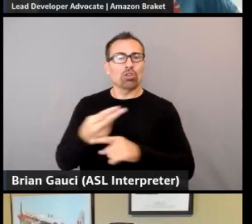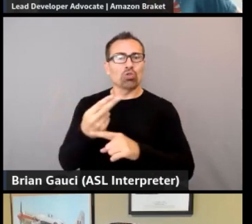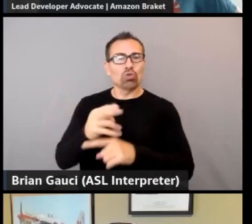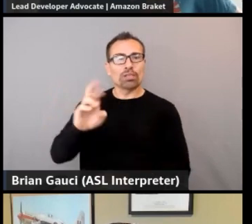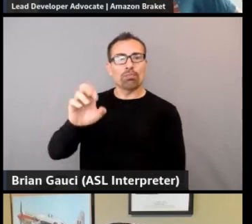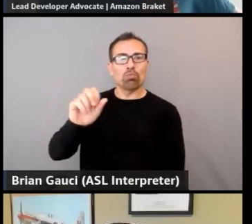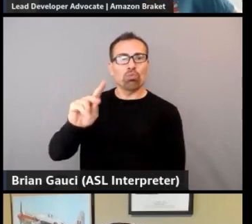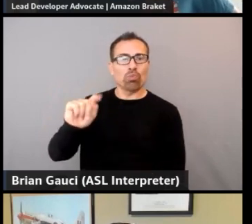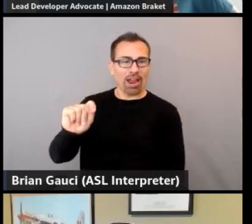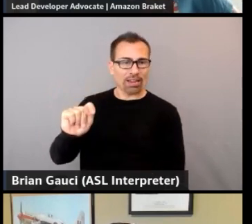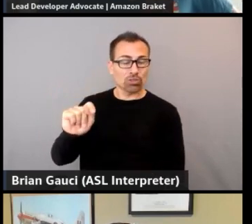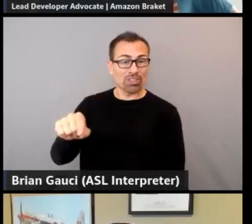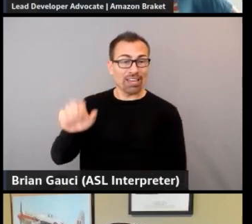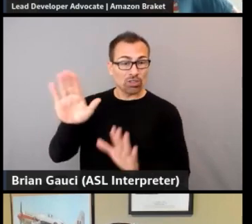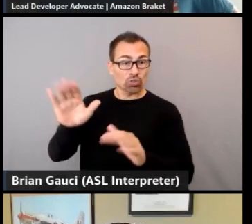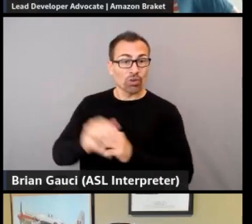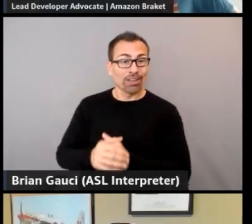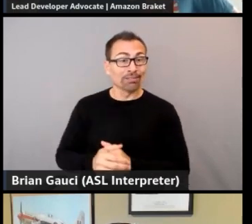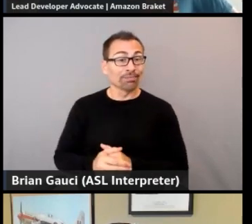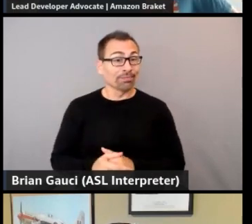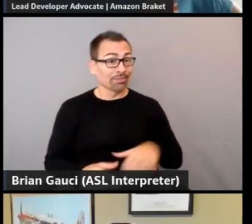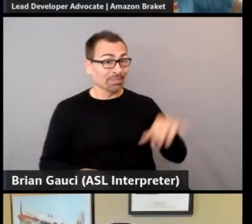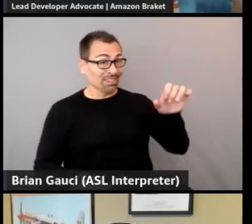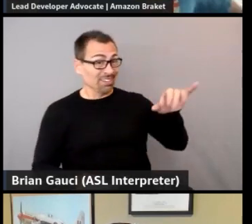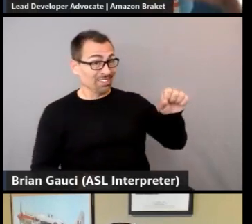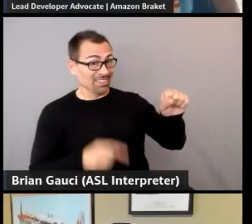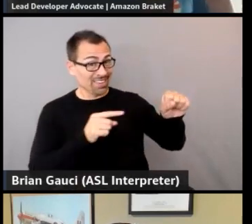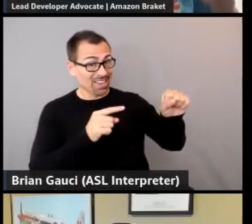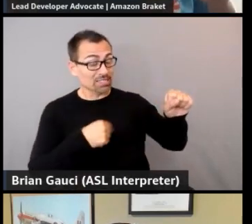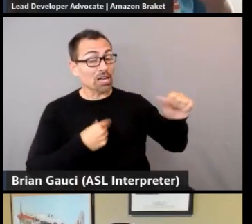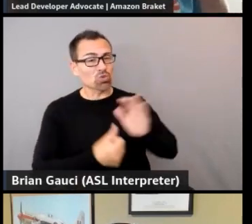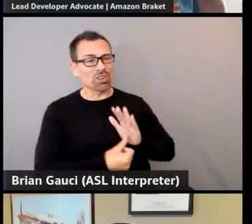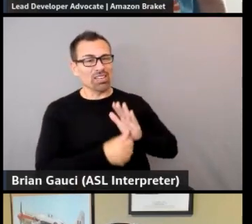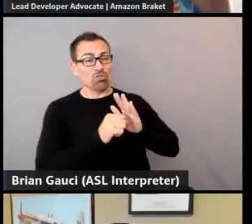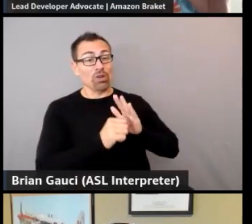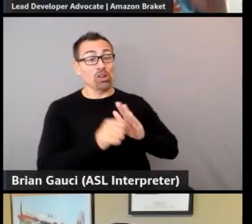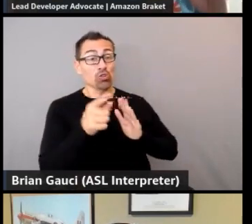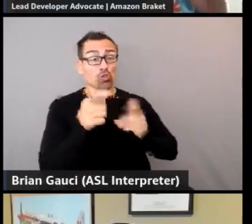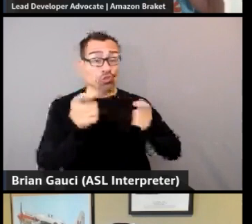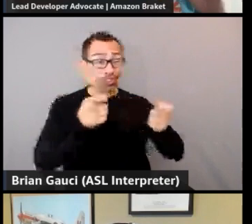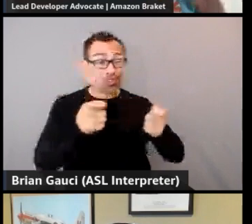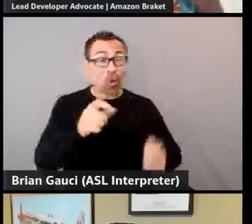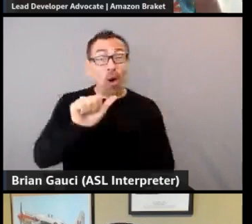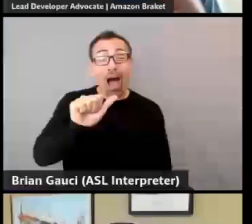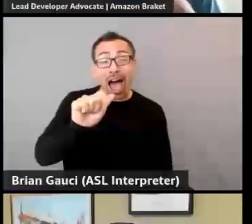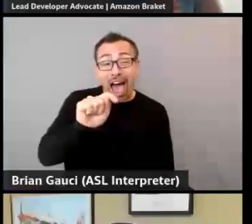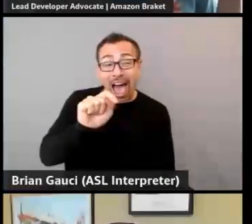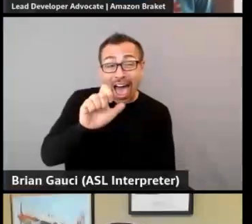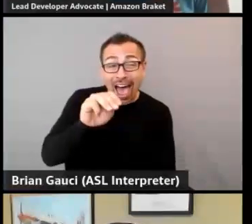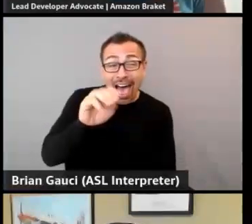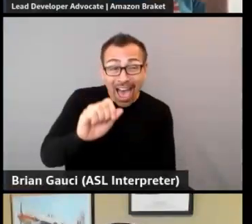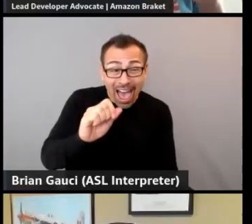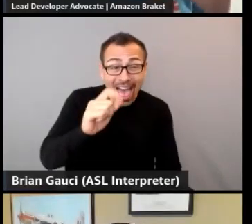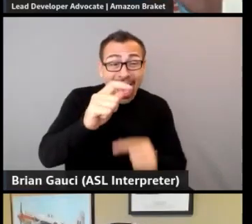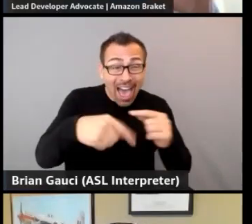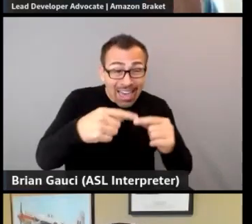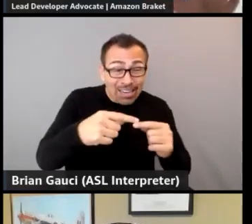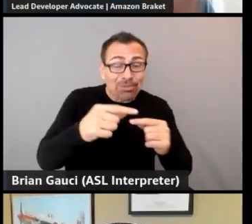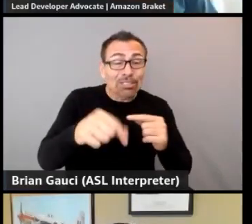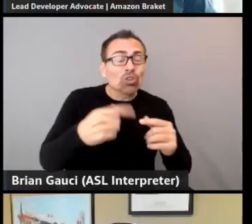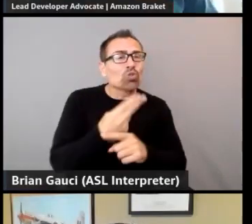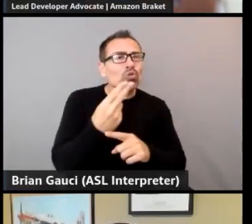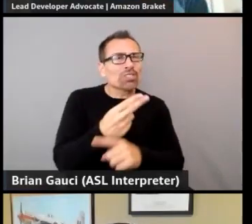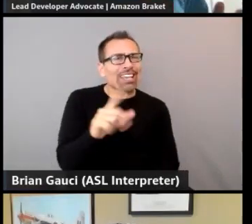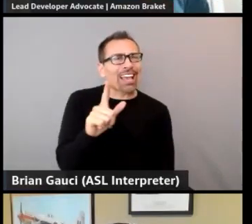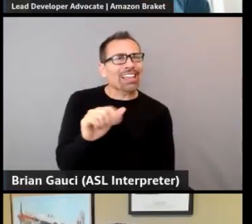I mean, just to reiterate this, literally you can control atoms with lasers. You don't even need to do anything, but